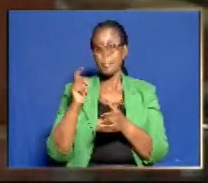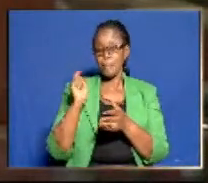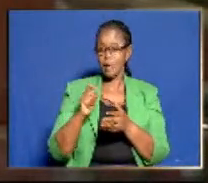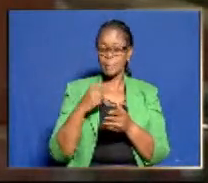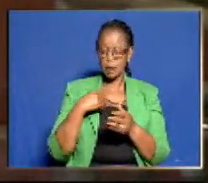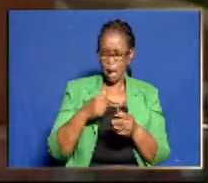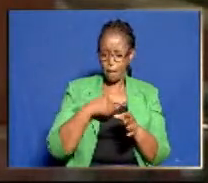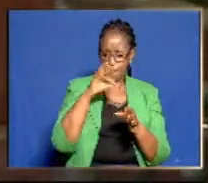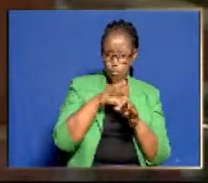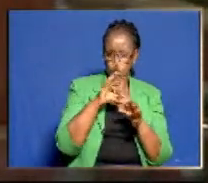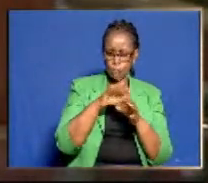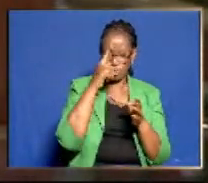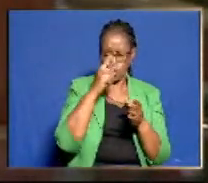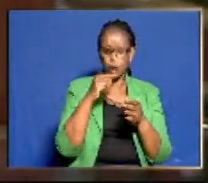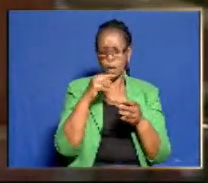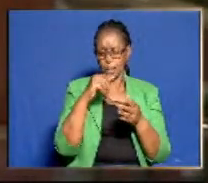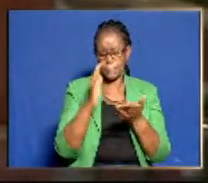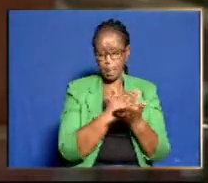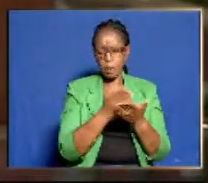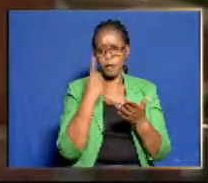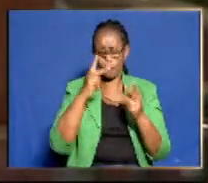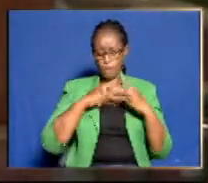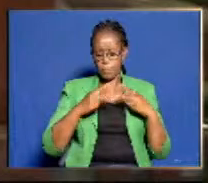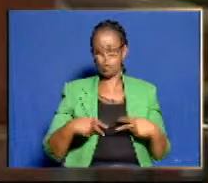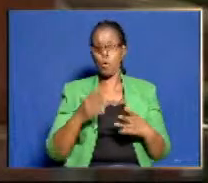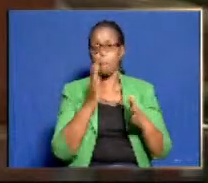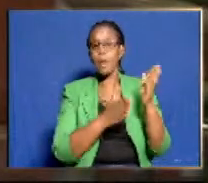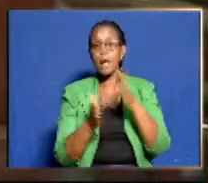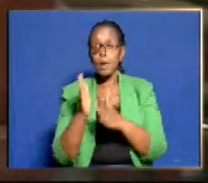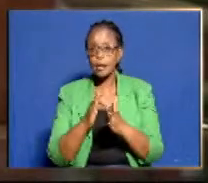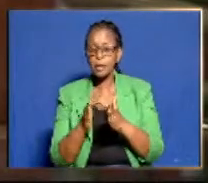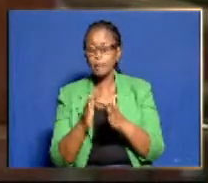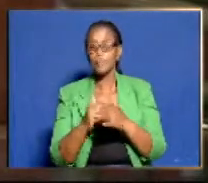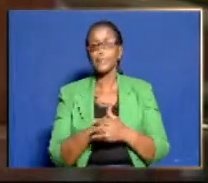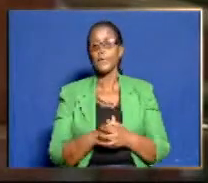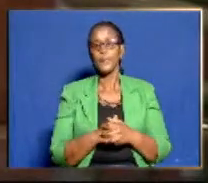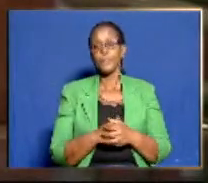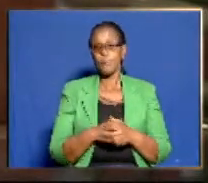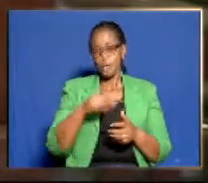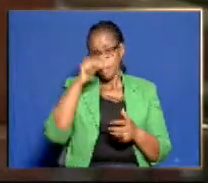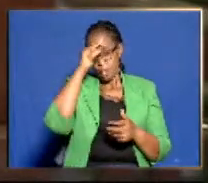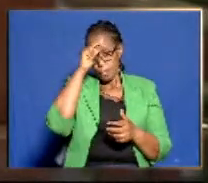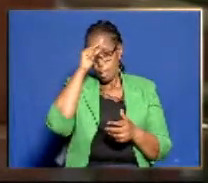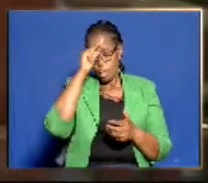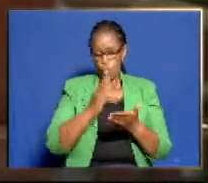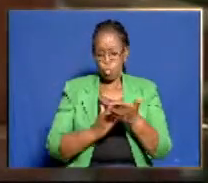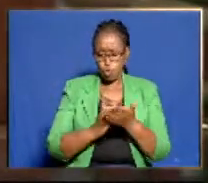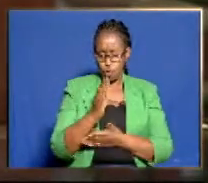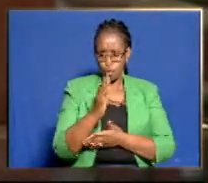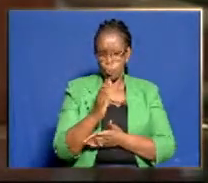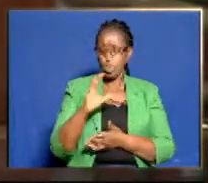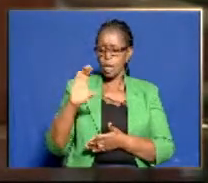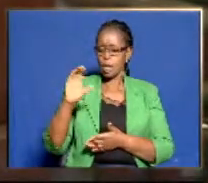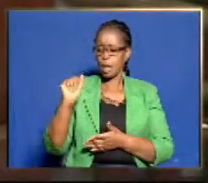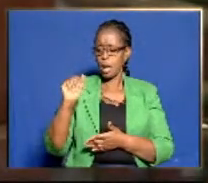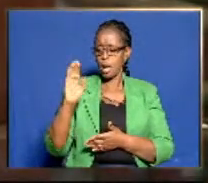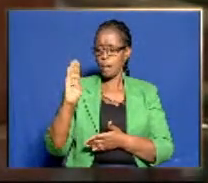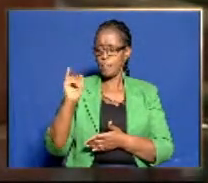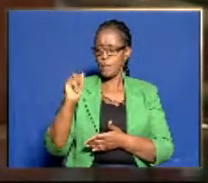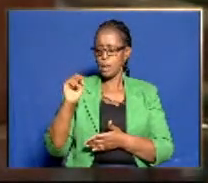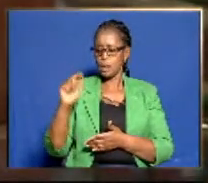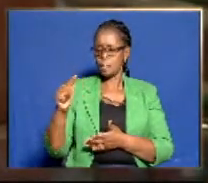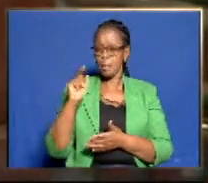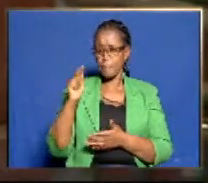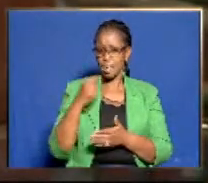Planning, as I had clearly explained and stated the projects that it will go to. The government, through the cabinet, should review the current policy